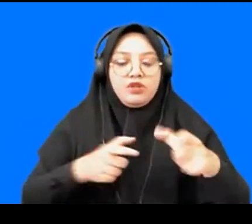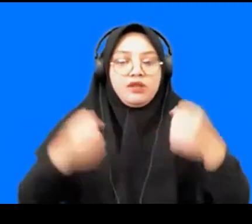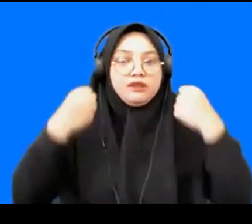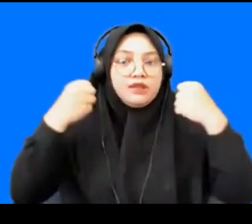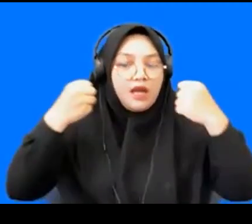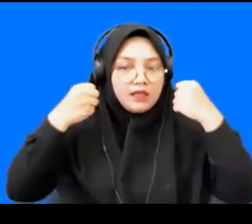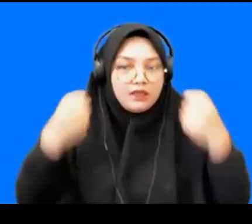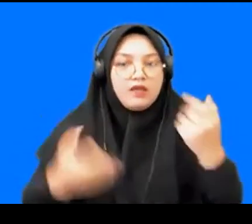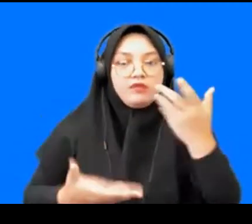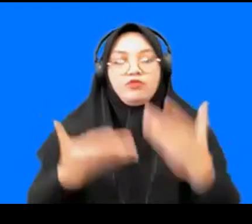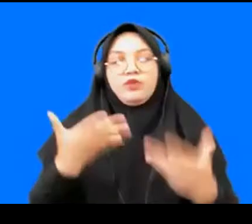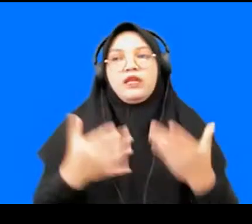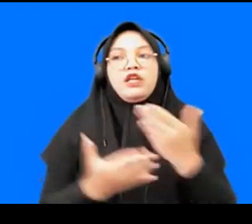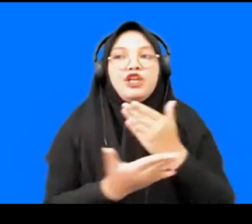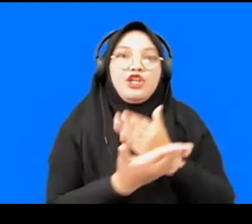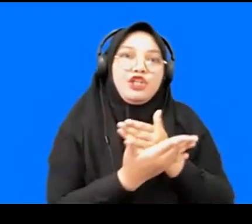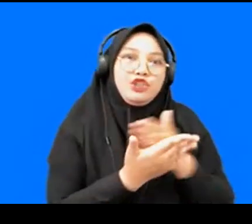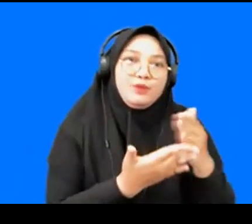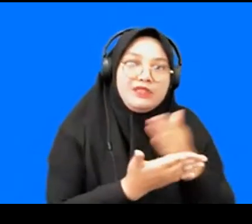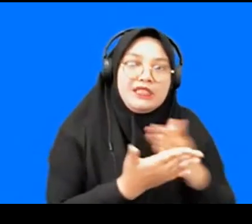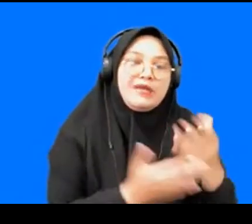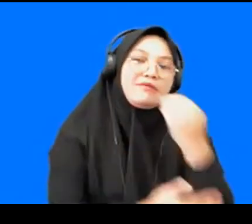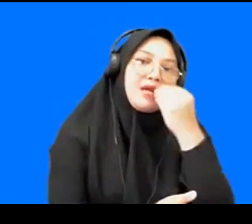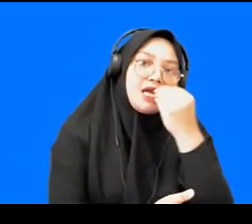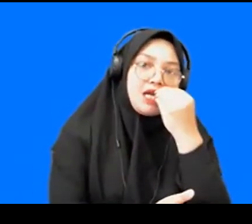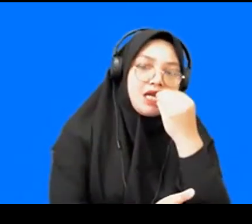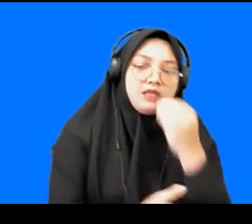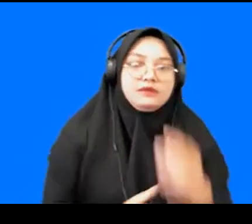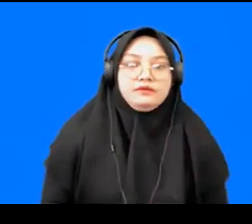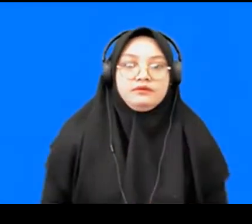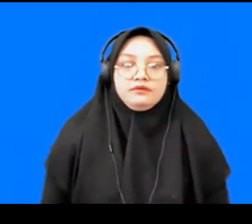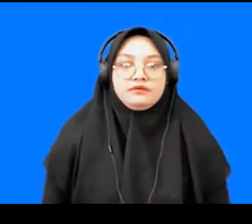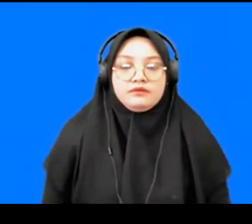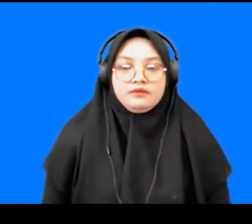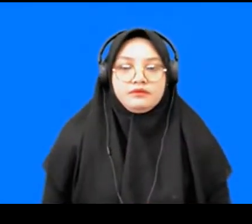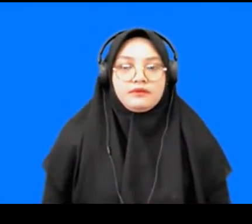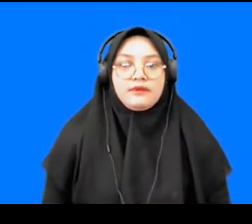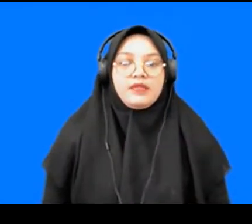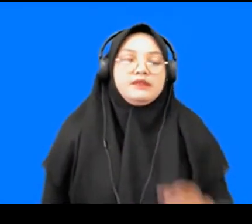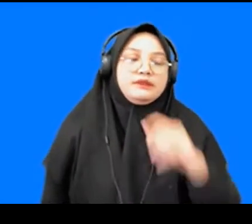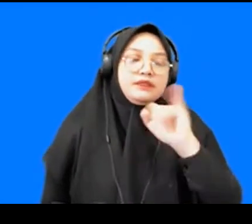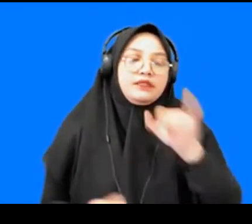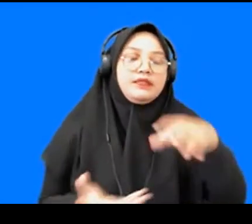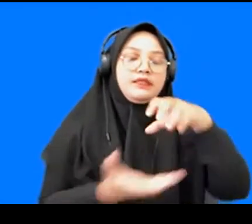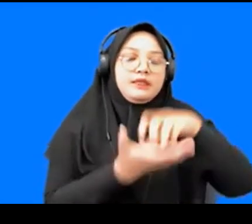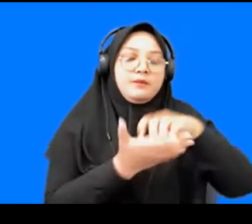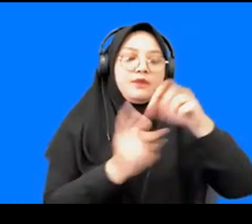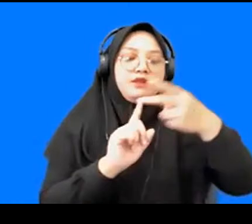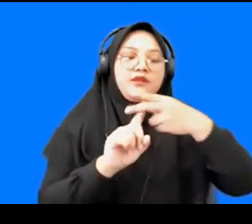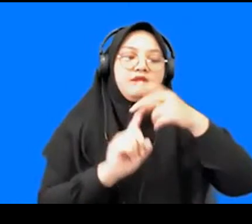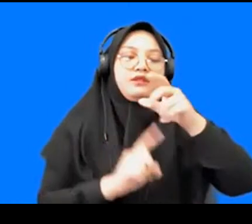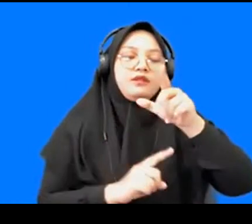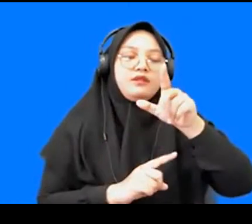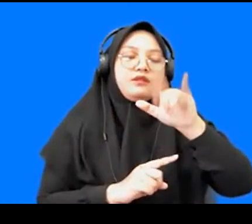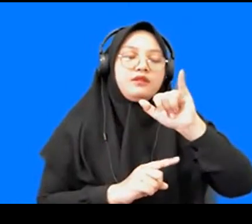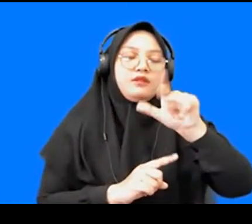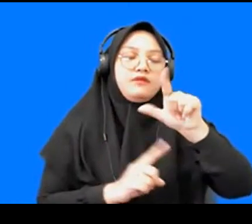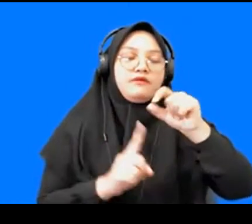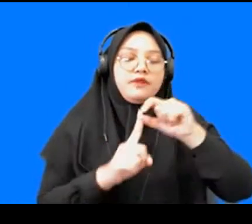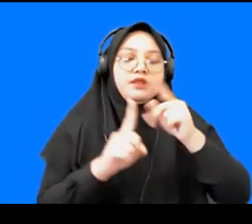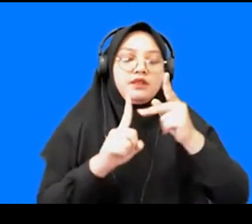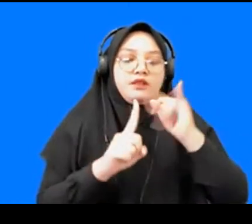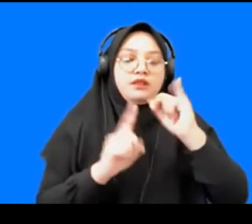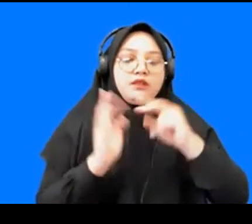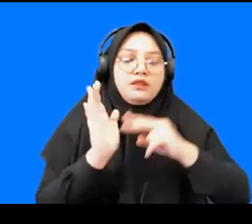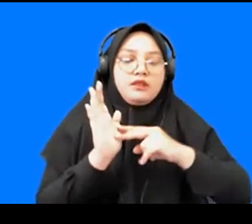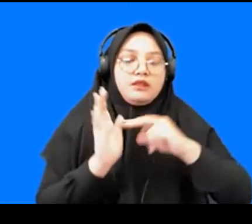education. So in the Philippines, of course, with all due respect to the other presentations, in the Philippines,